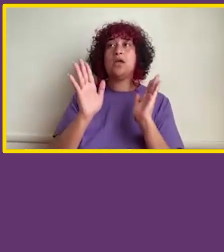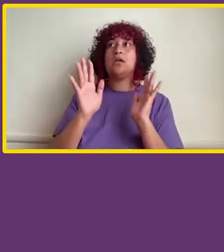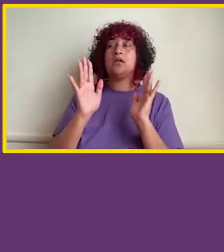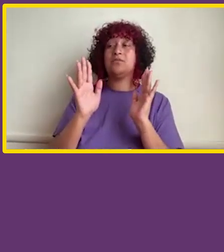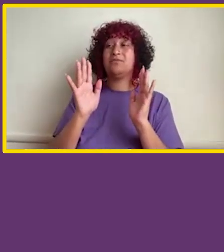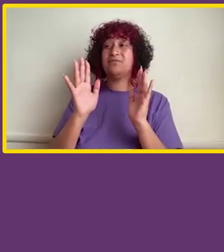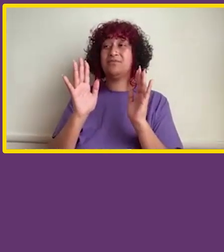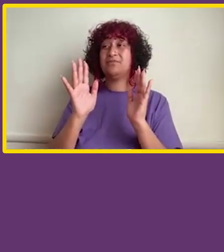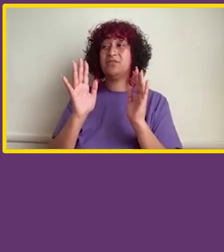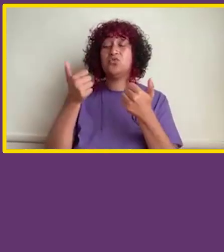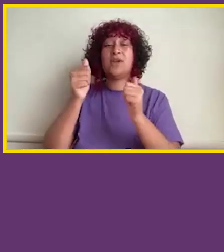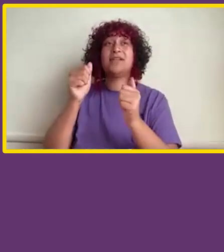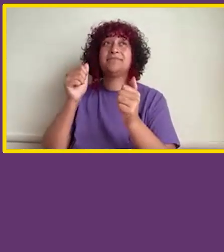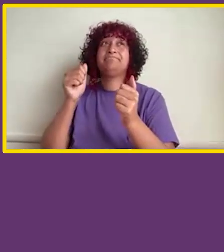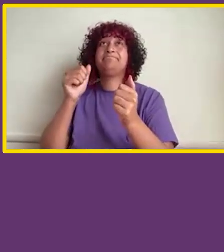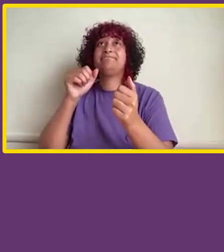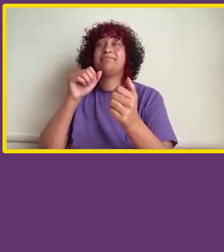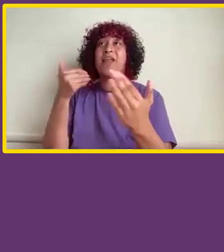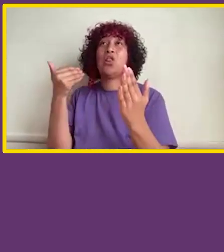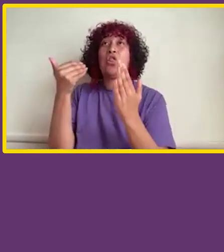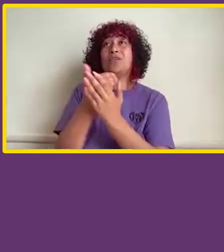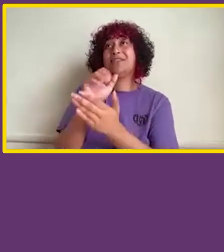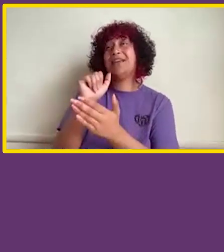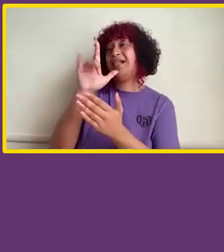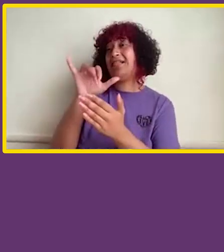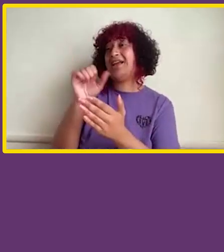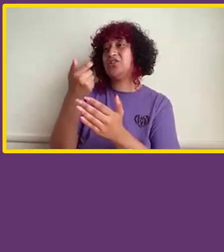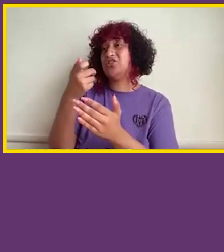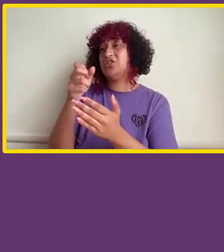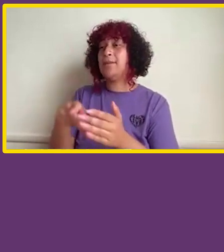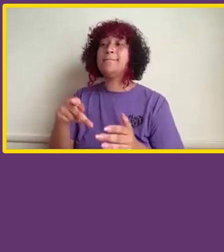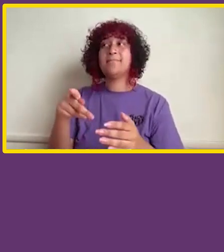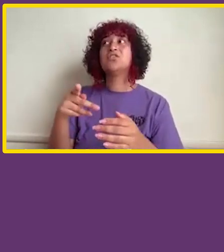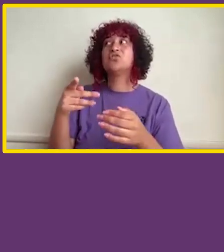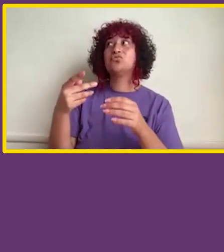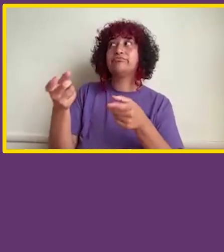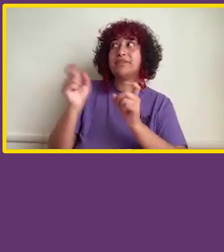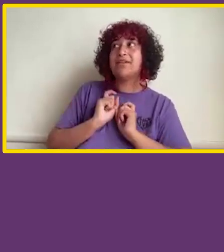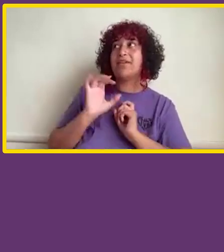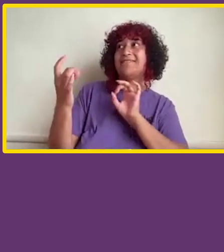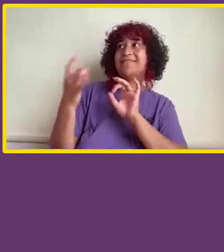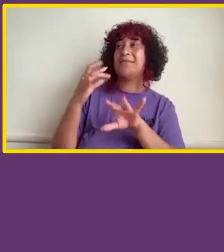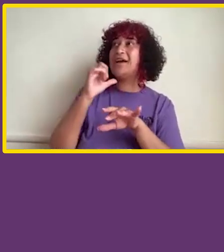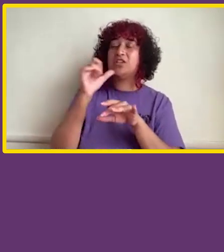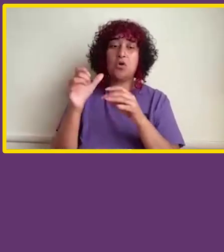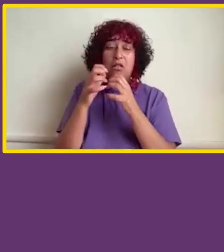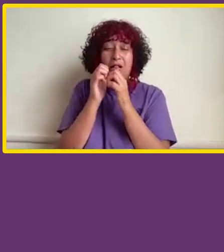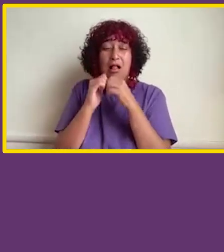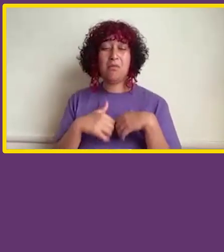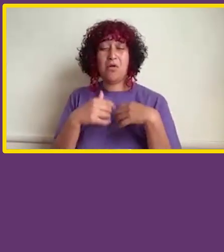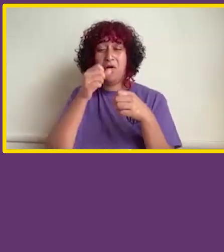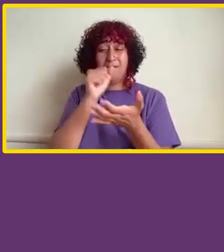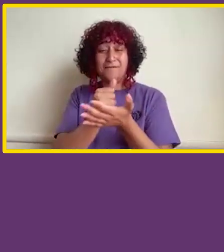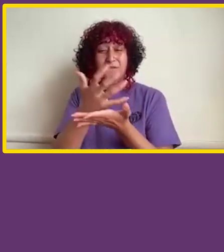aspire toward allyship is to receive that feedback, not crumble and freak out and cry and everything like that, but